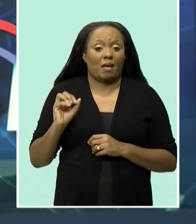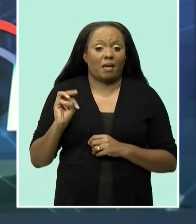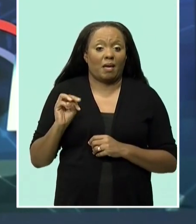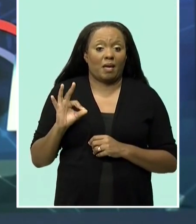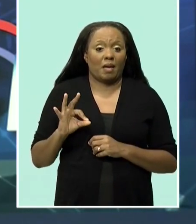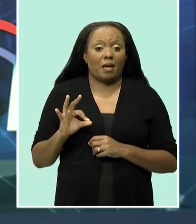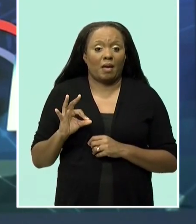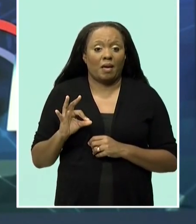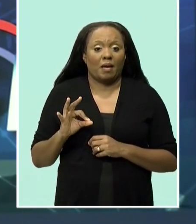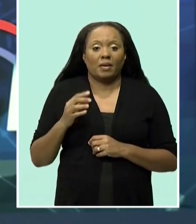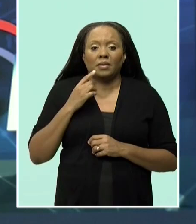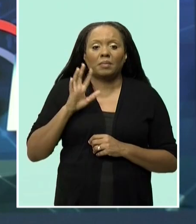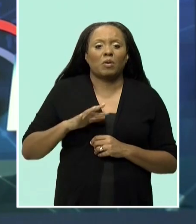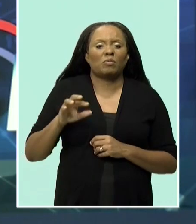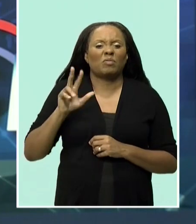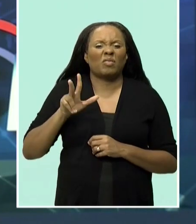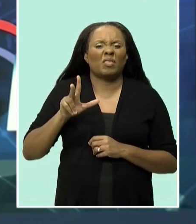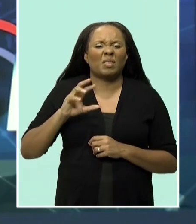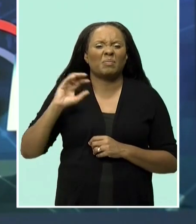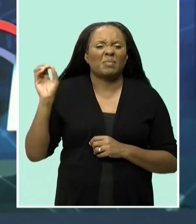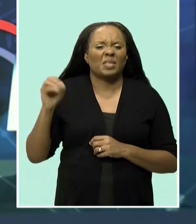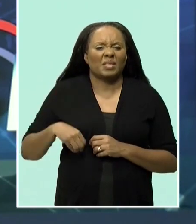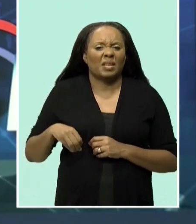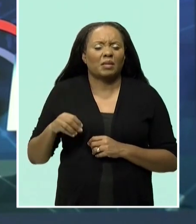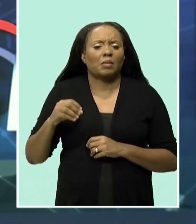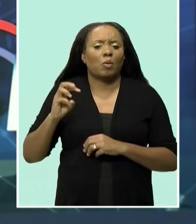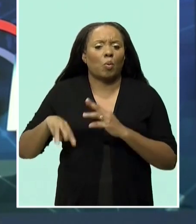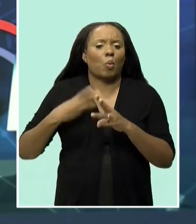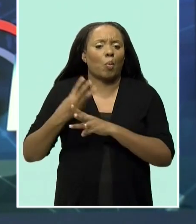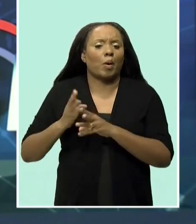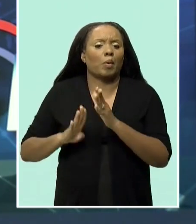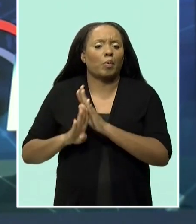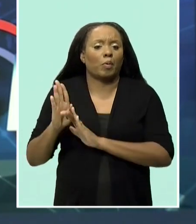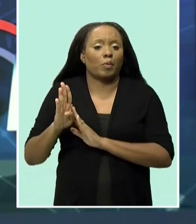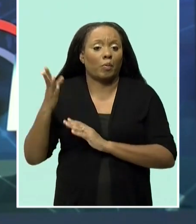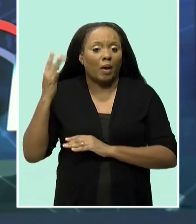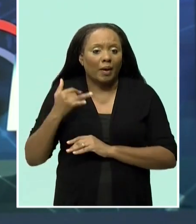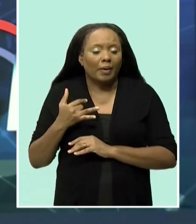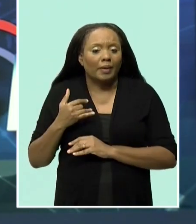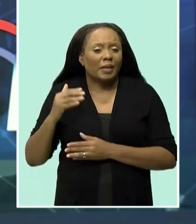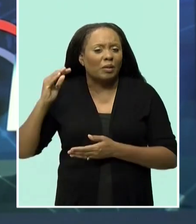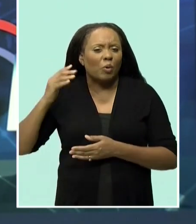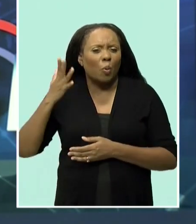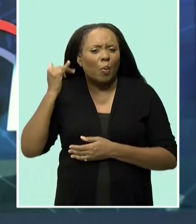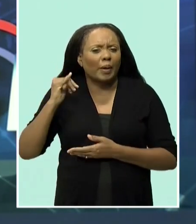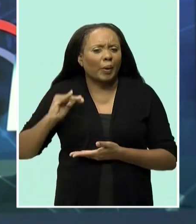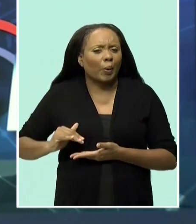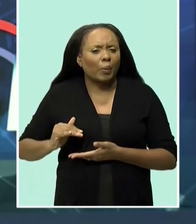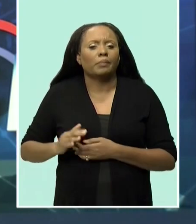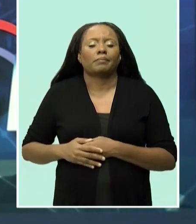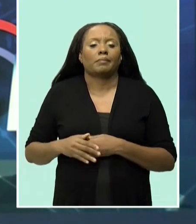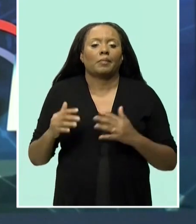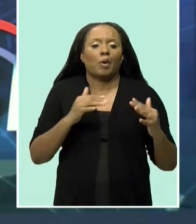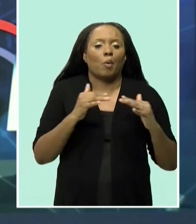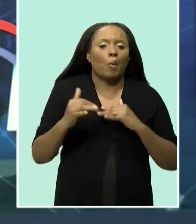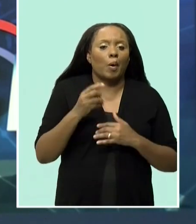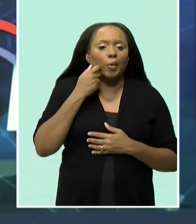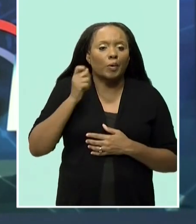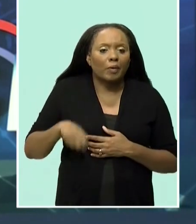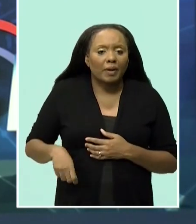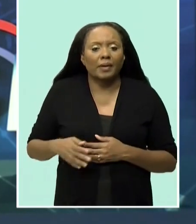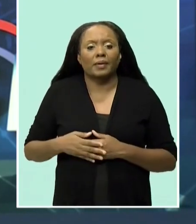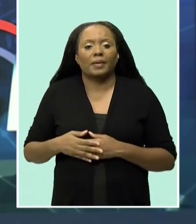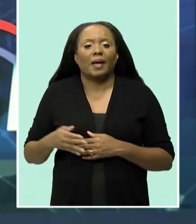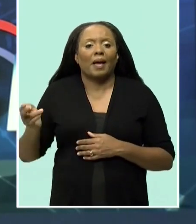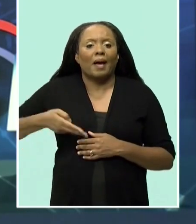growth forecast to around 3%, citing economic pressure from the war in Ukraine, high energy and food prices, and sharply higher